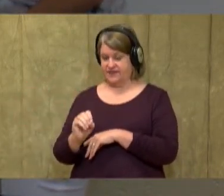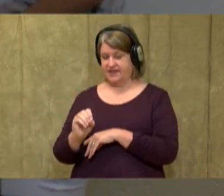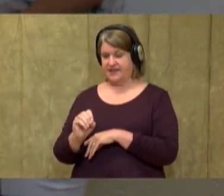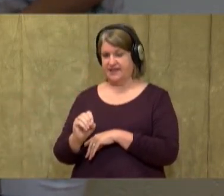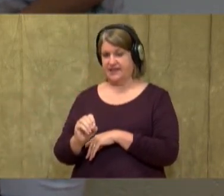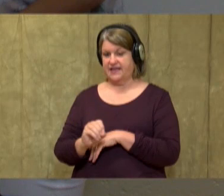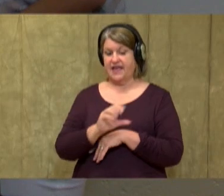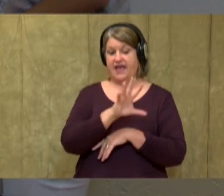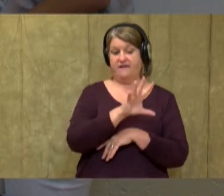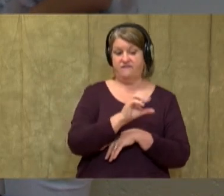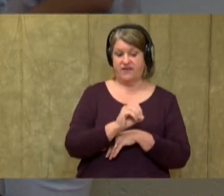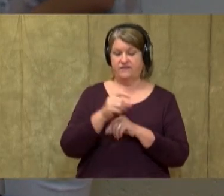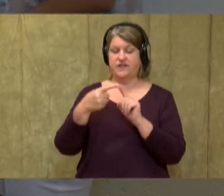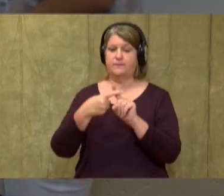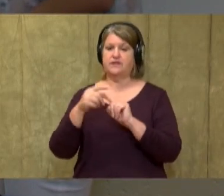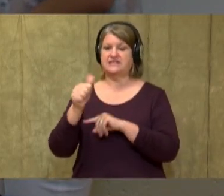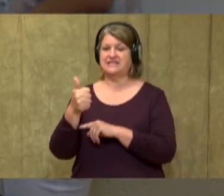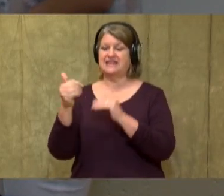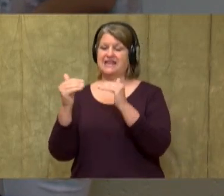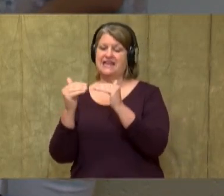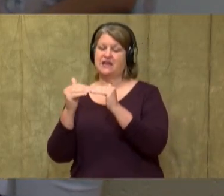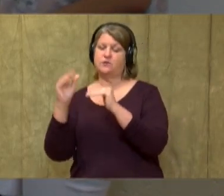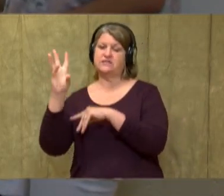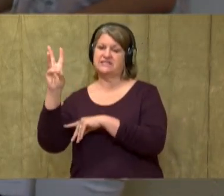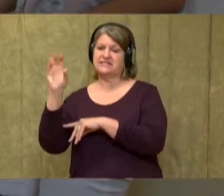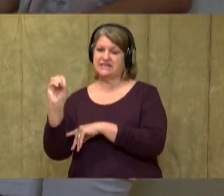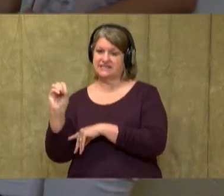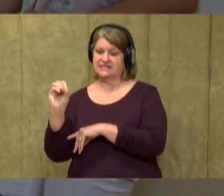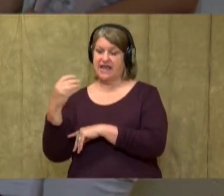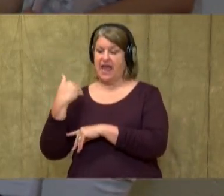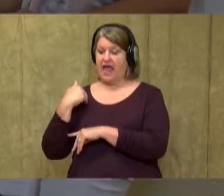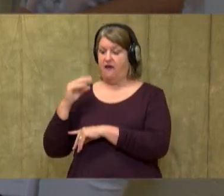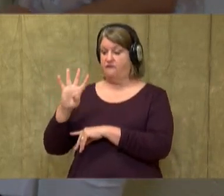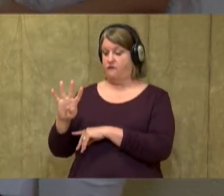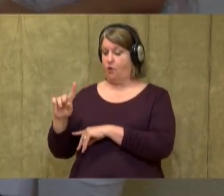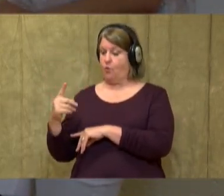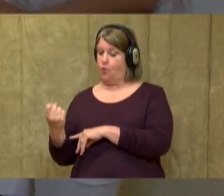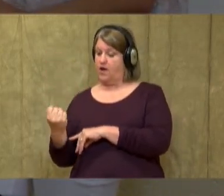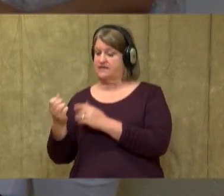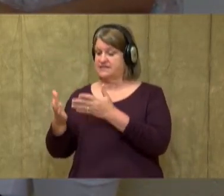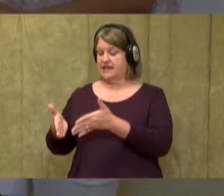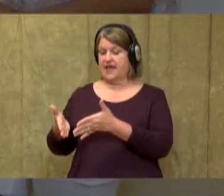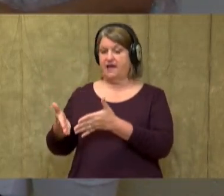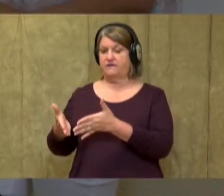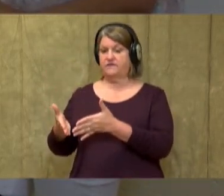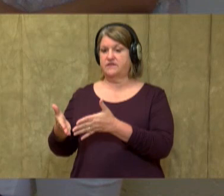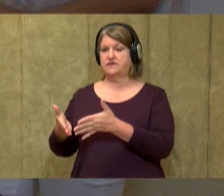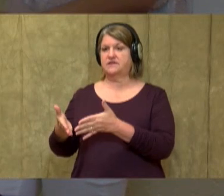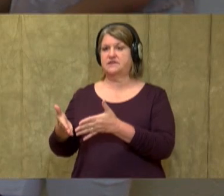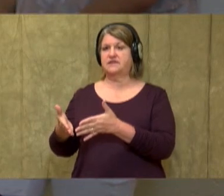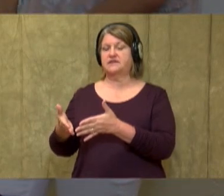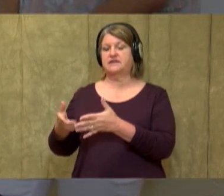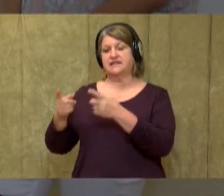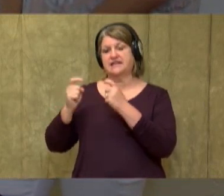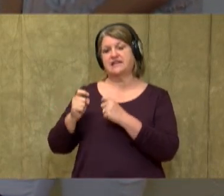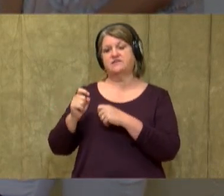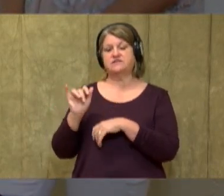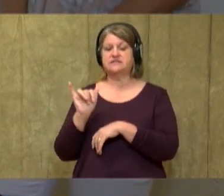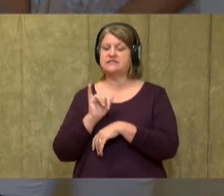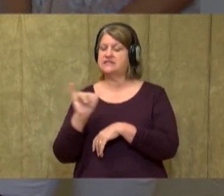50 plus 10 equals 60. And our 4 ones left over gives us the same